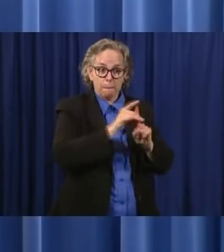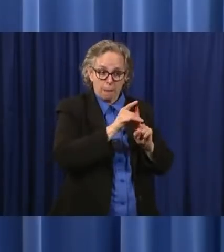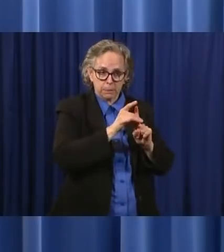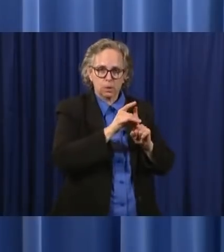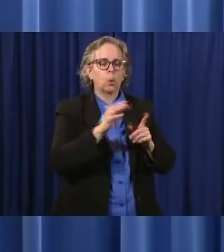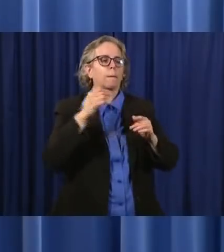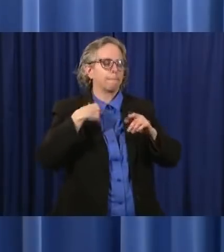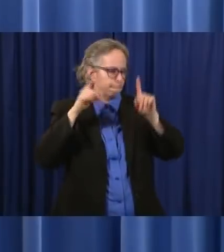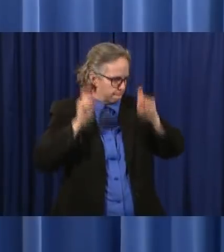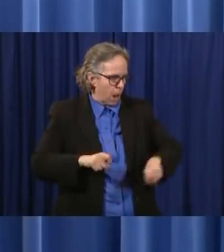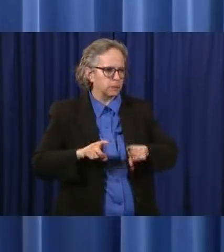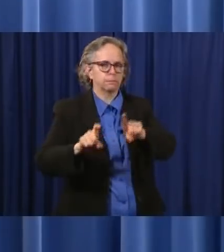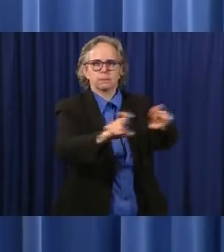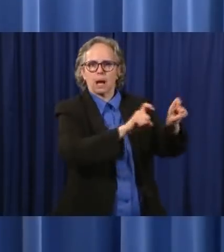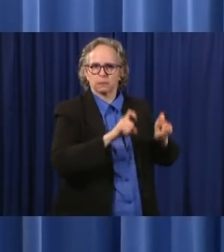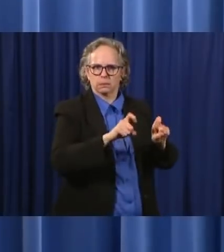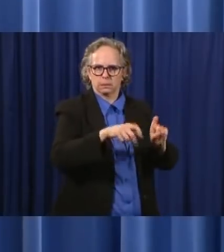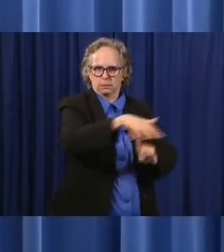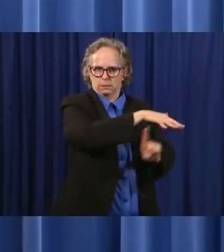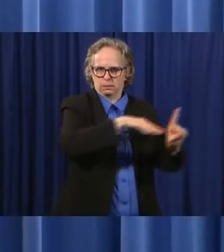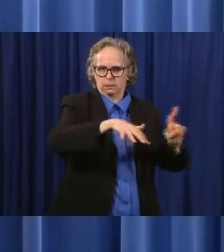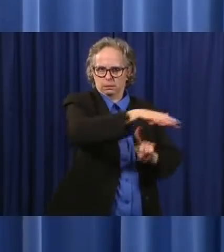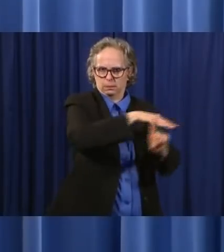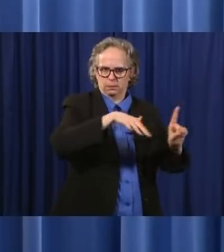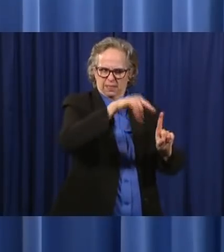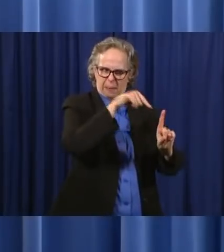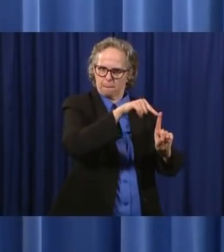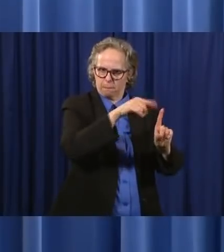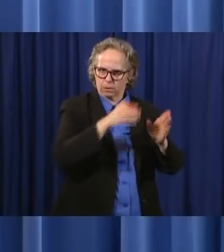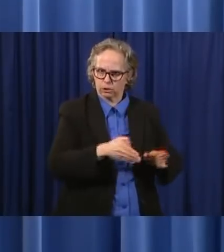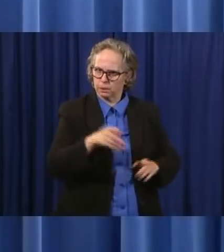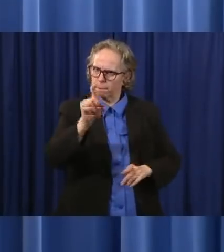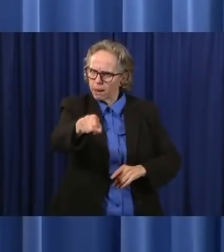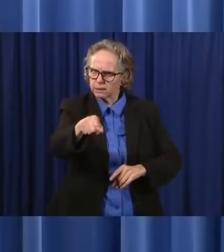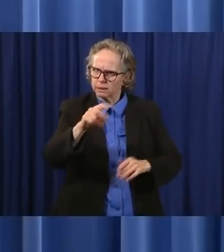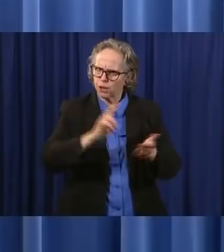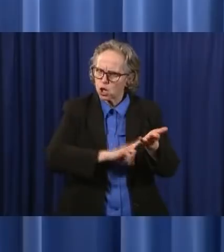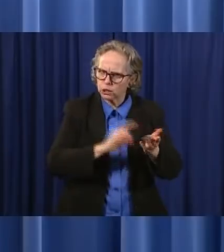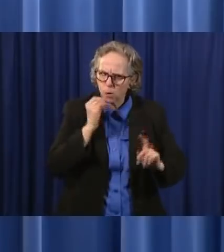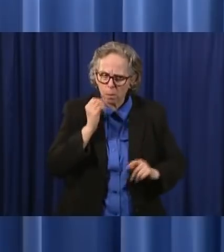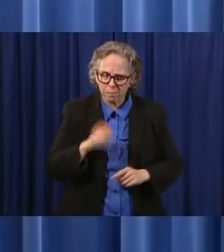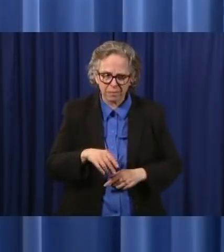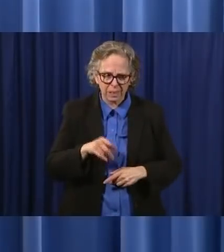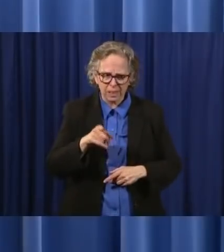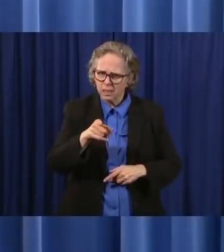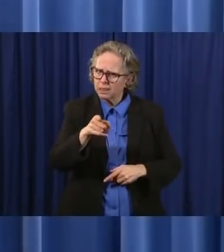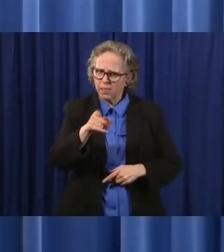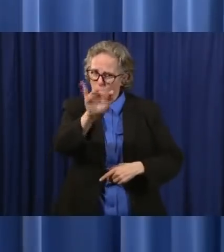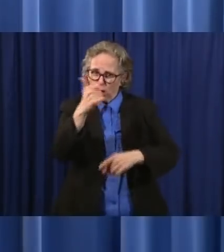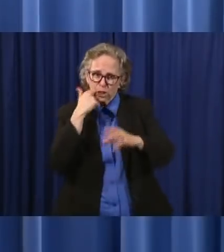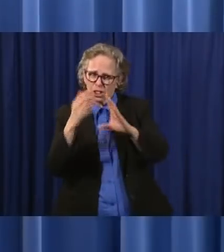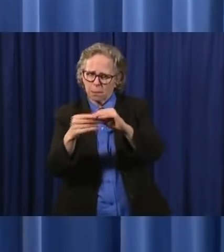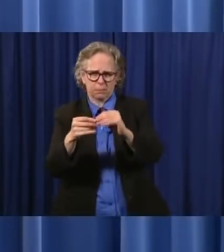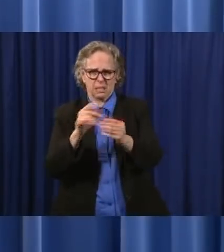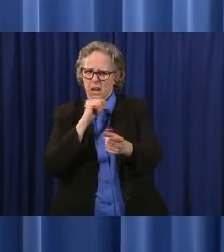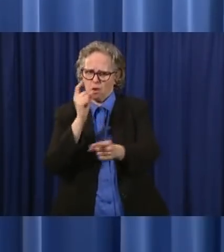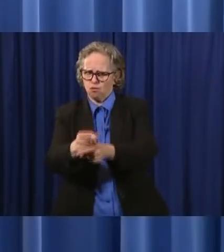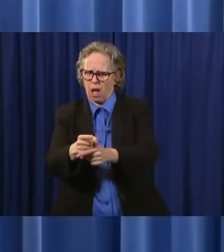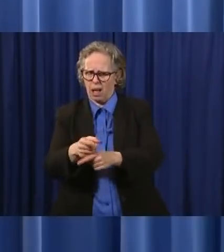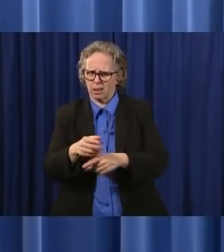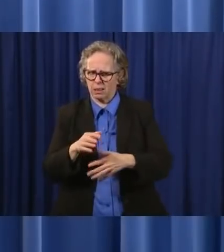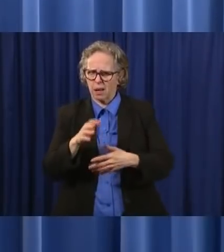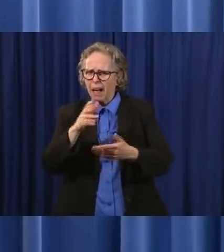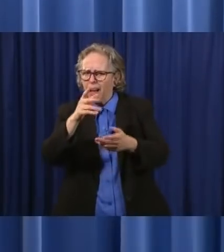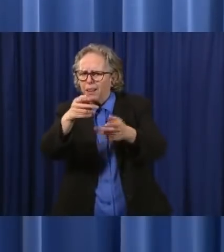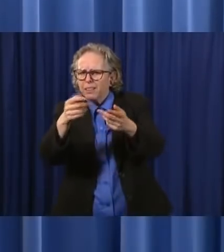person had contact with. So that's not how it should have happened. I don't know the place or